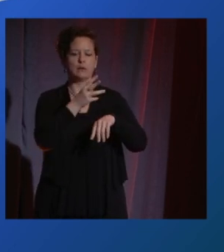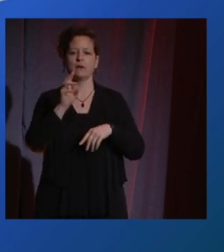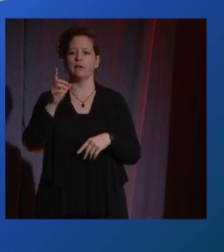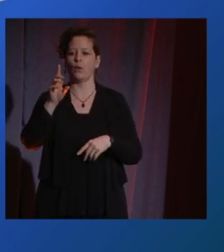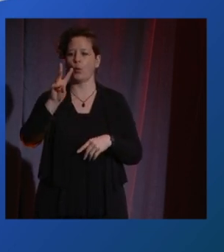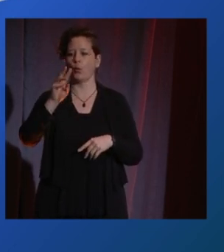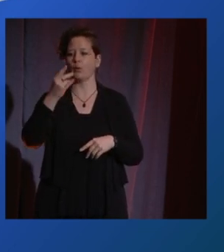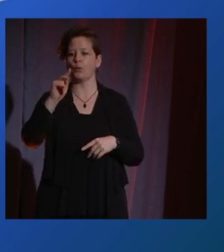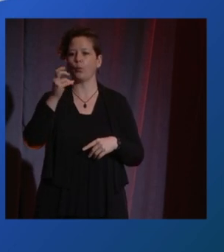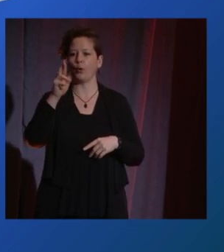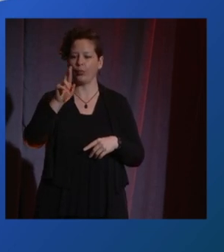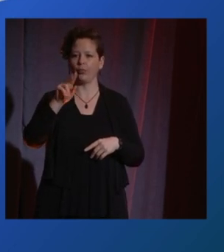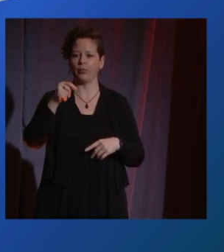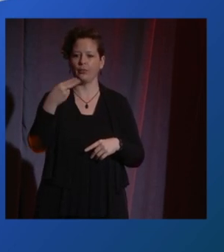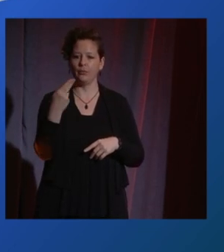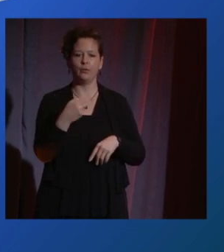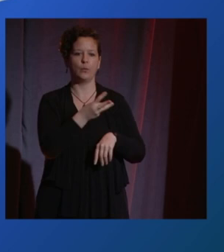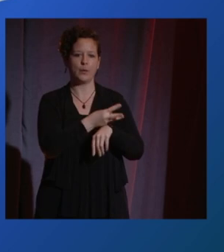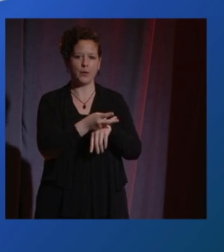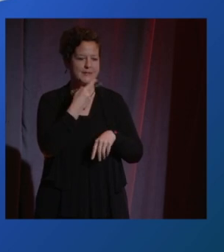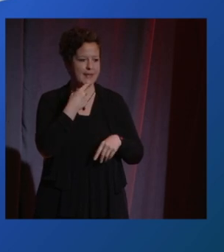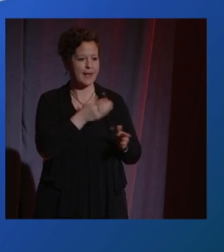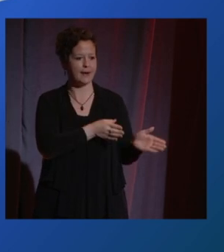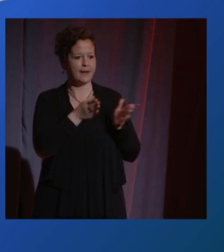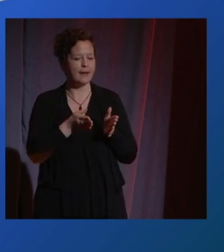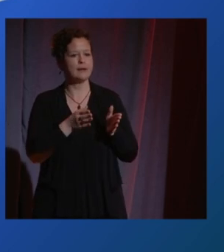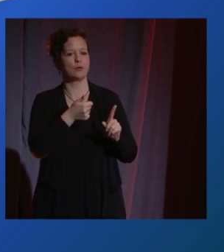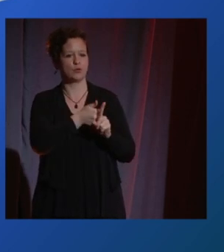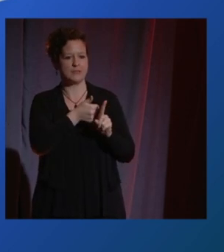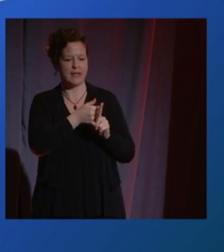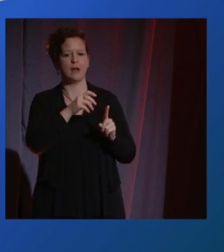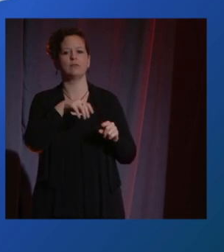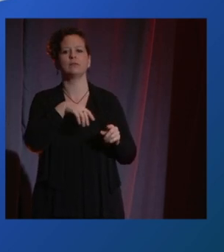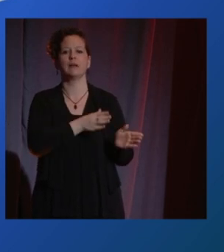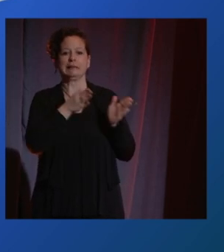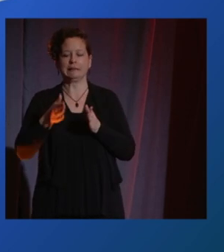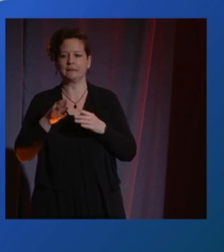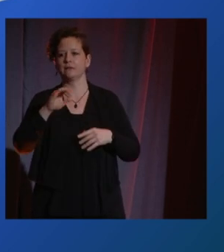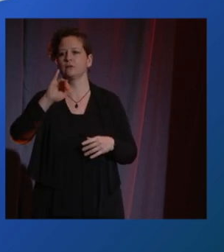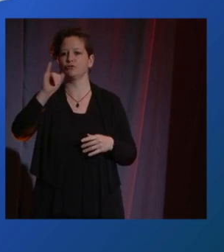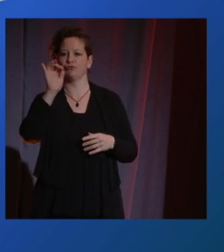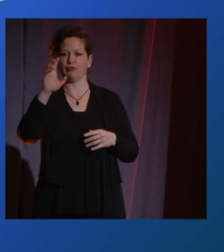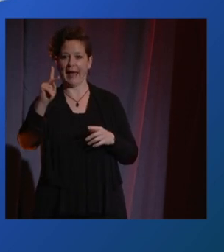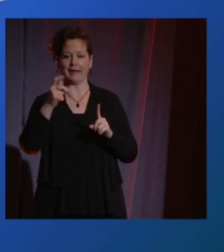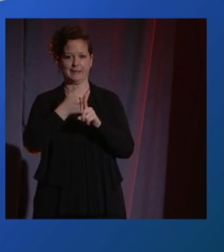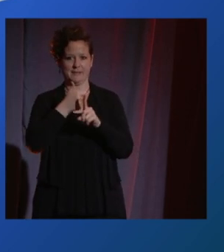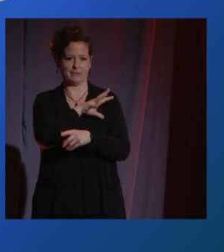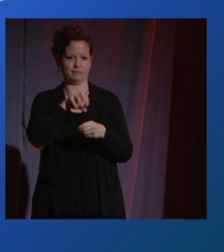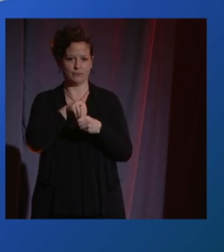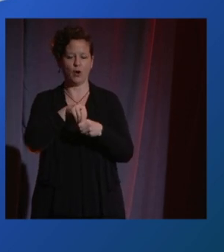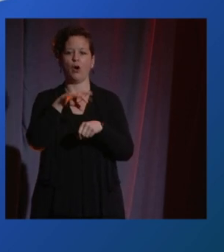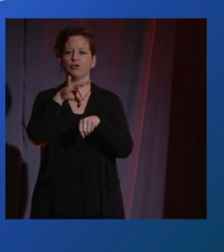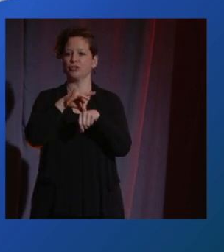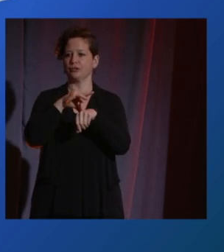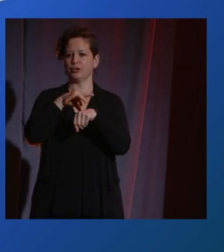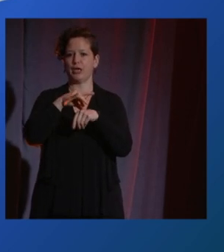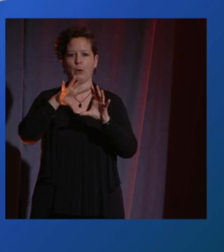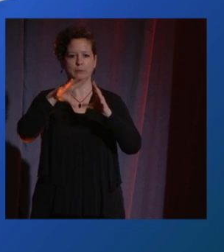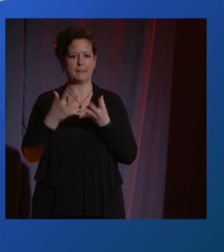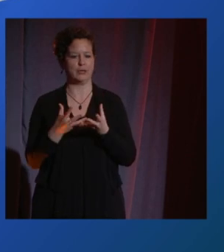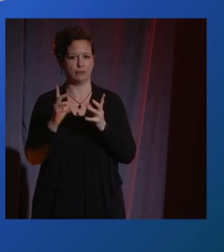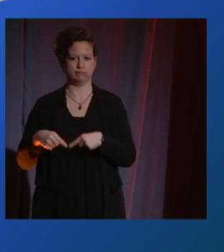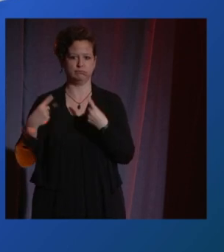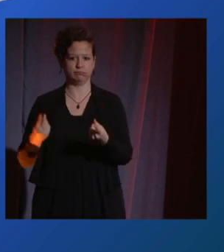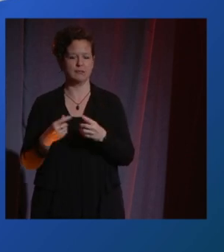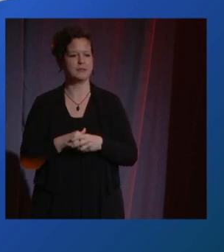a whole career in geospatial I mean you started ezri 50 plus years ago so from your perspective then what